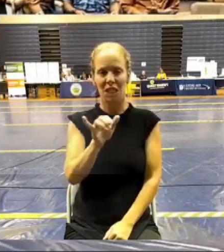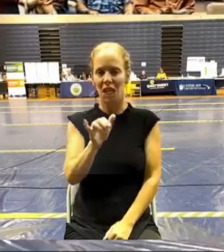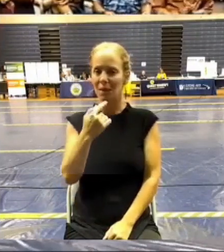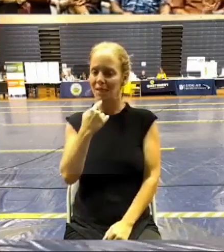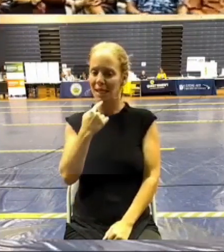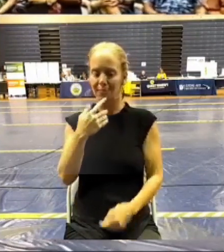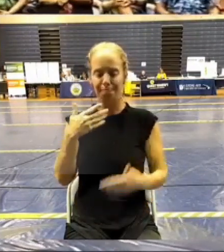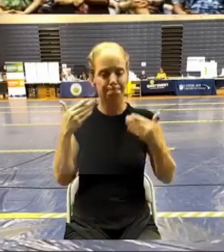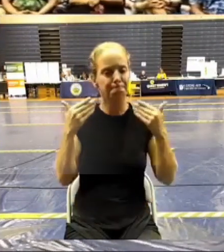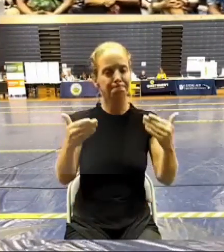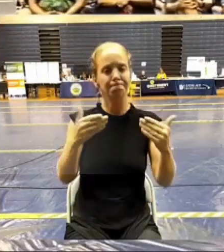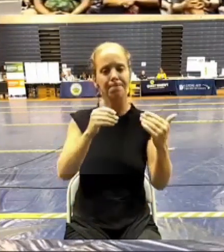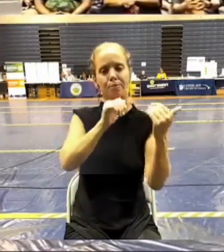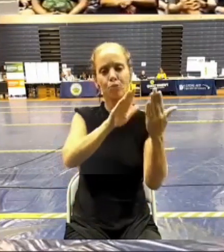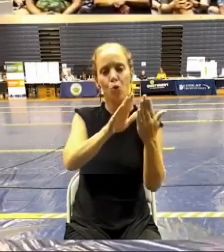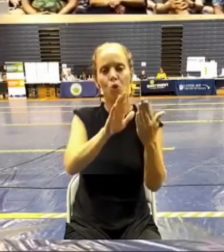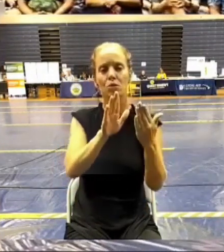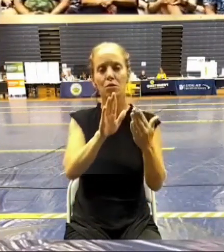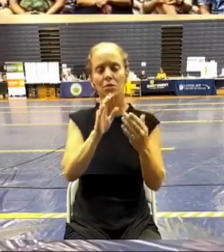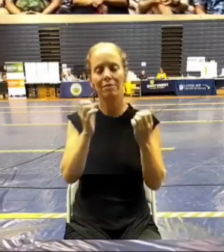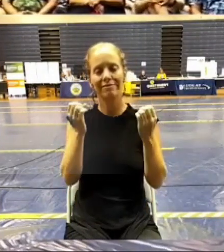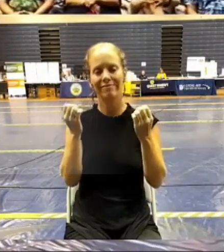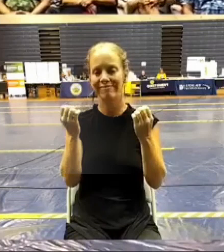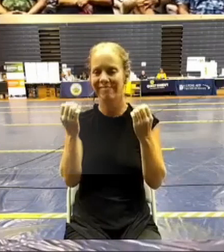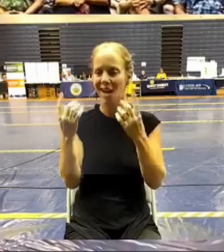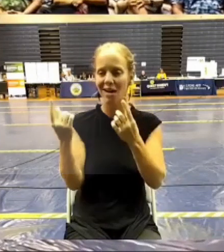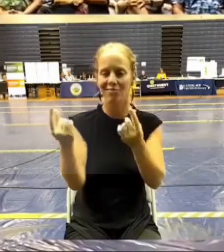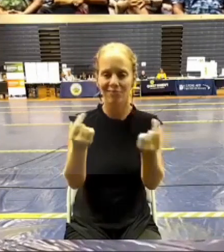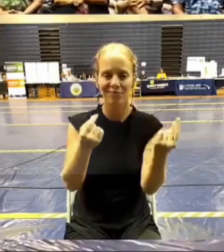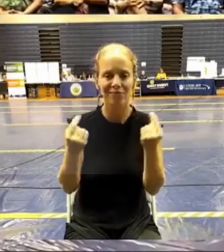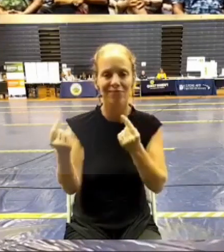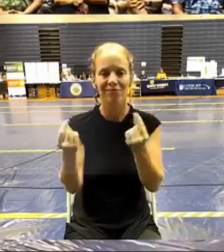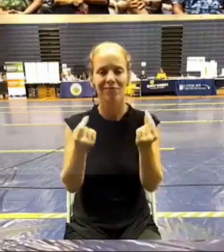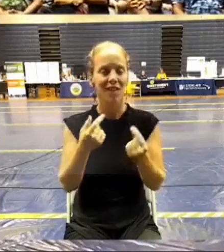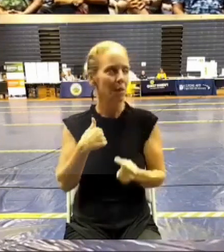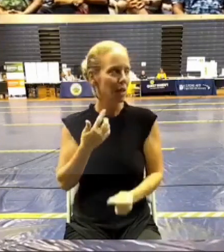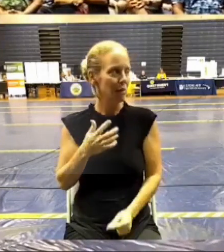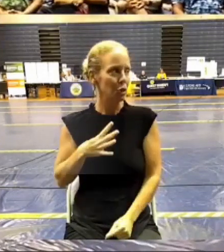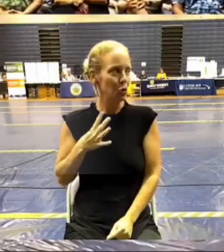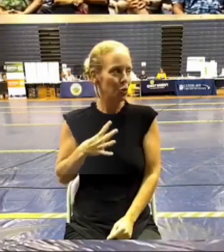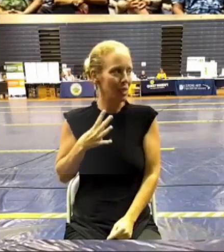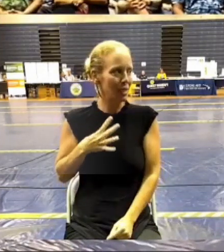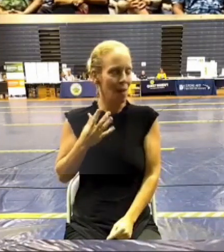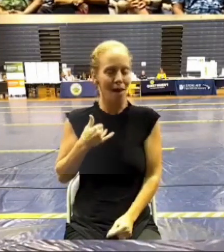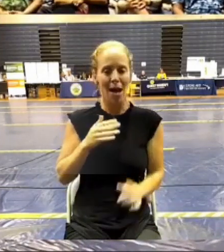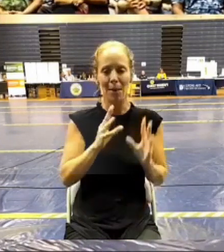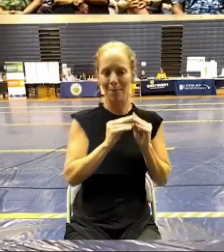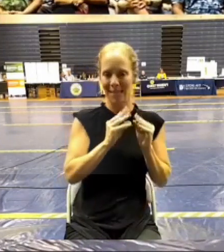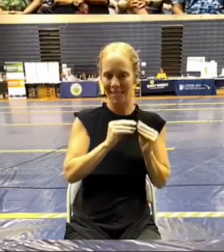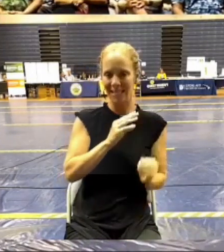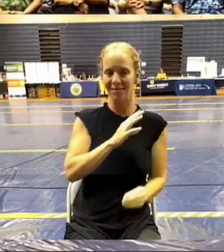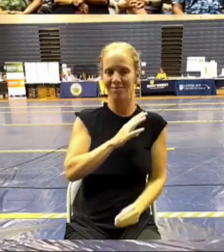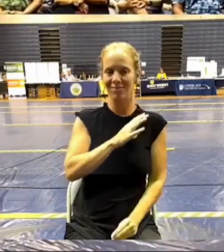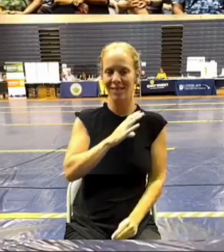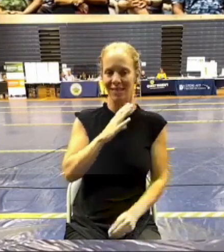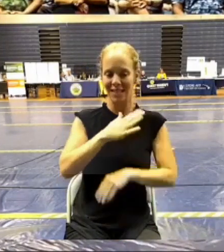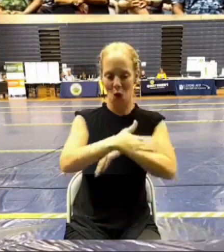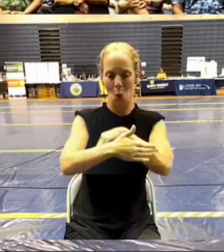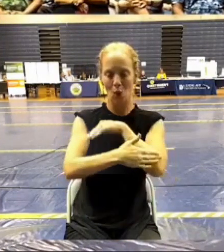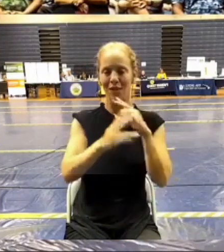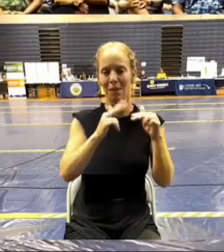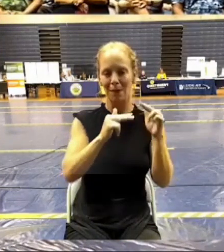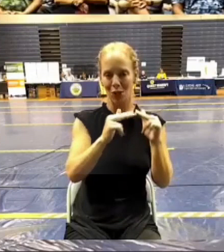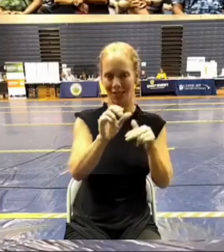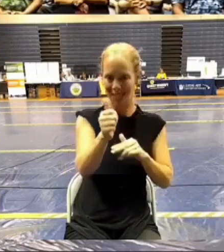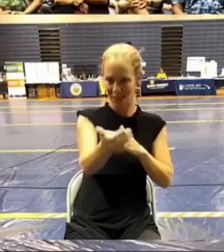them in my involvement also, and that's the reason why I'm kind of like dressed up here. I was at a meeting in the county building at 10 o'clock